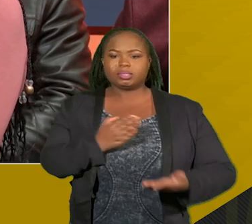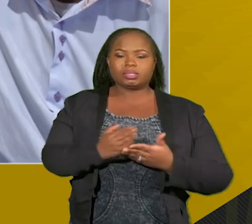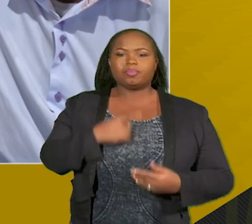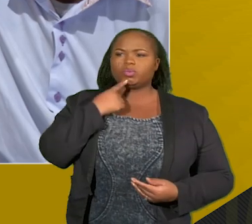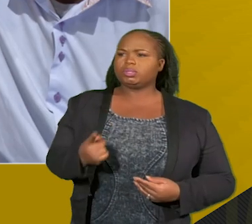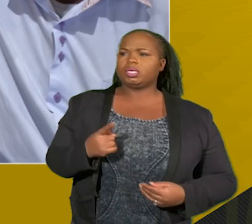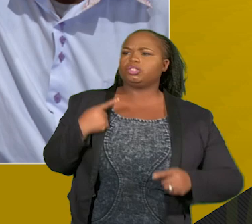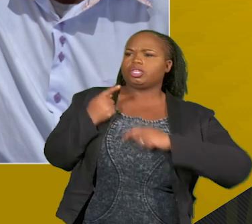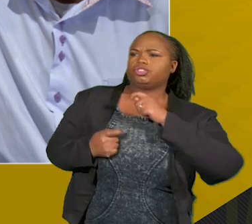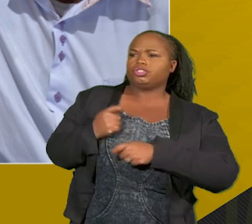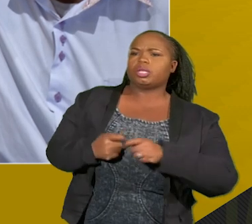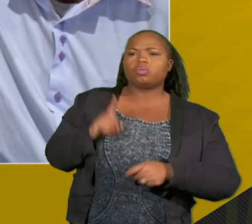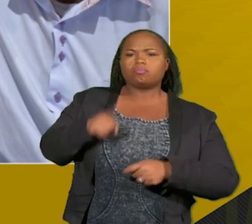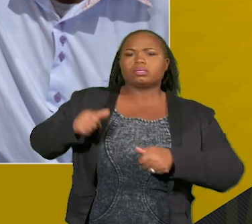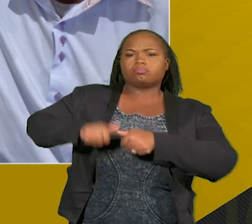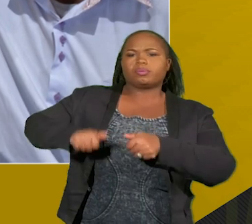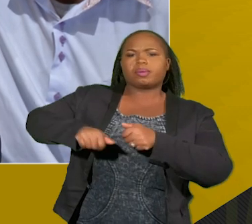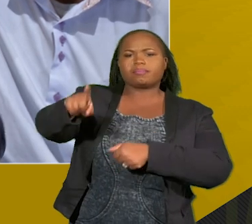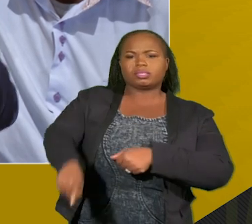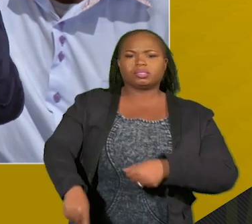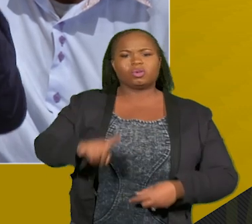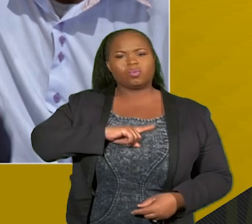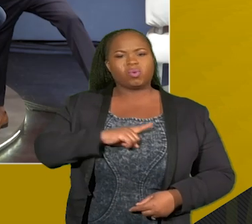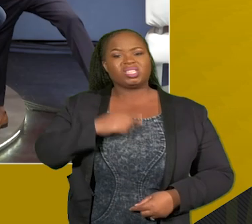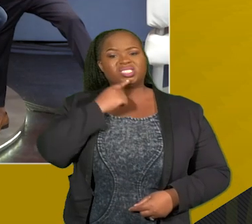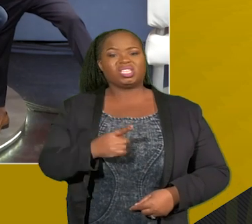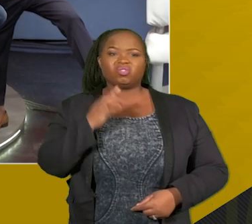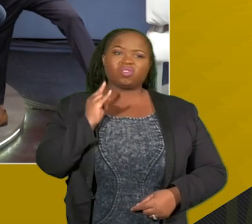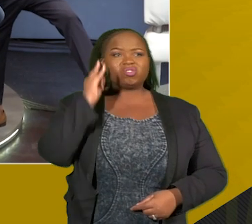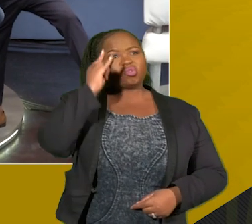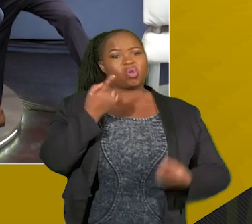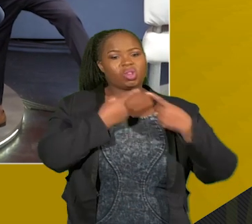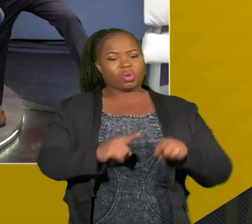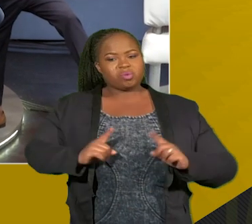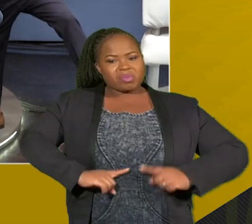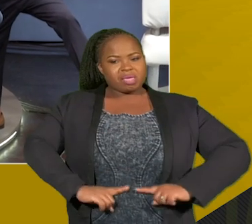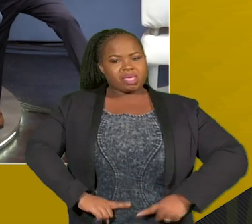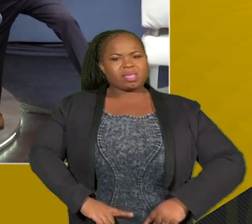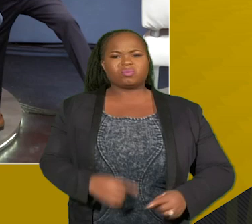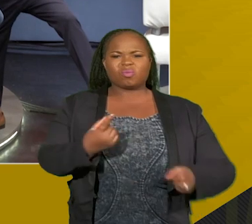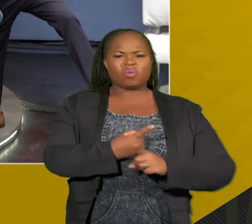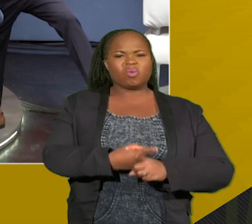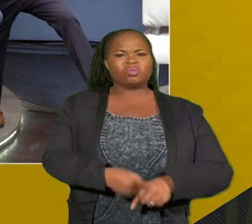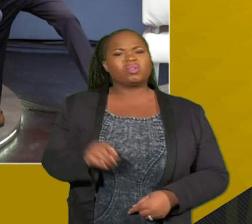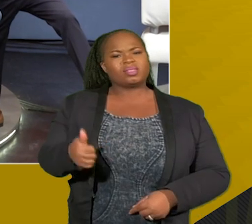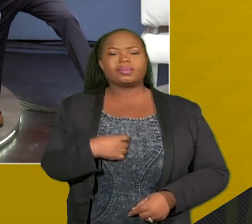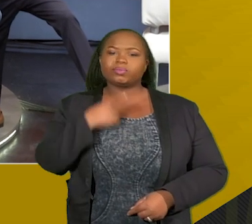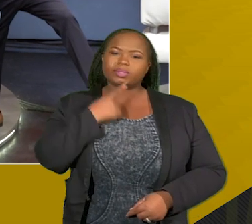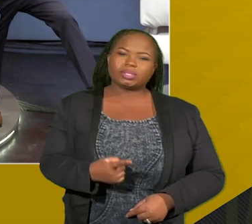bush. Mm. You come back and the media tells you if you don't have six-pack, dark and tall, you are not a man. Mm. Feminism tells you